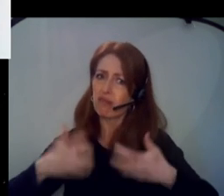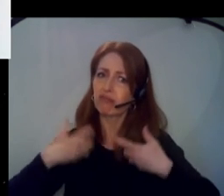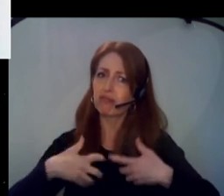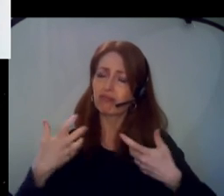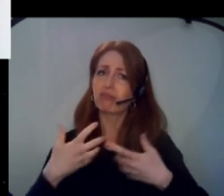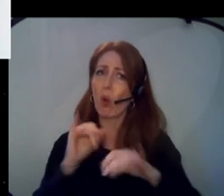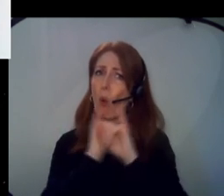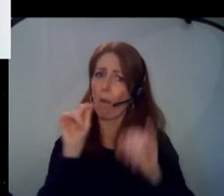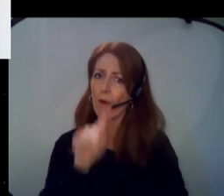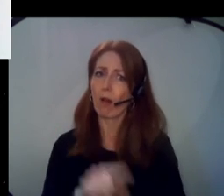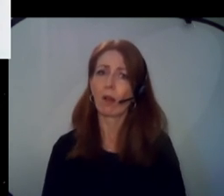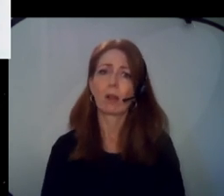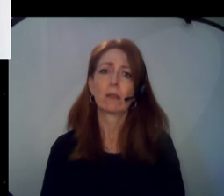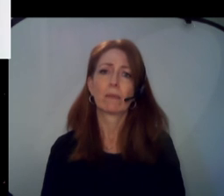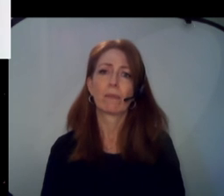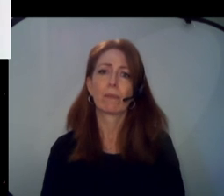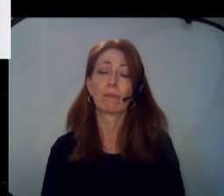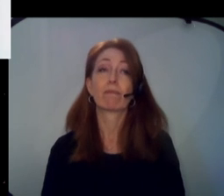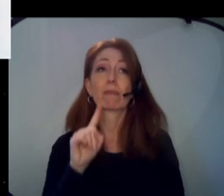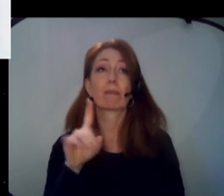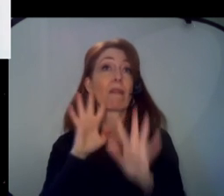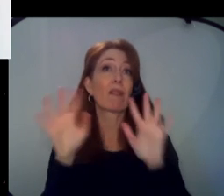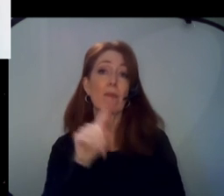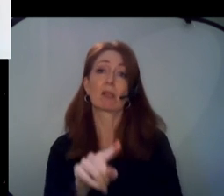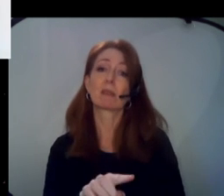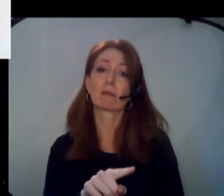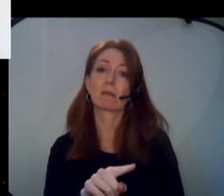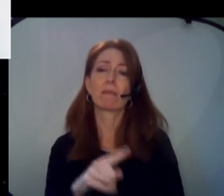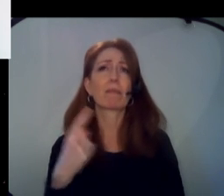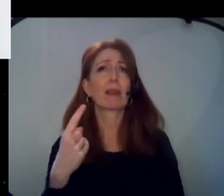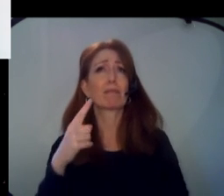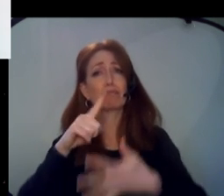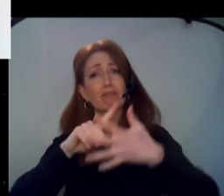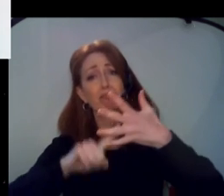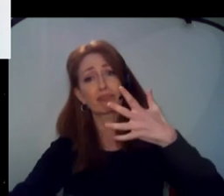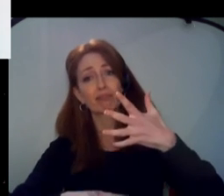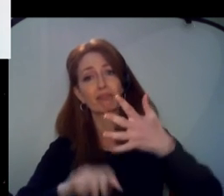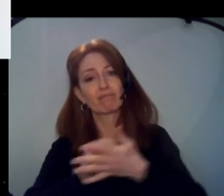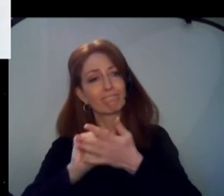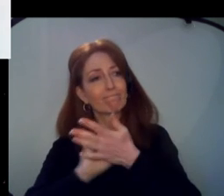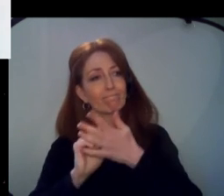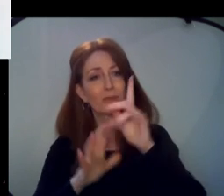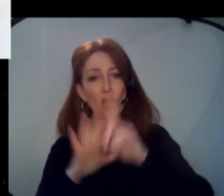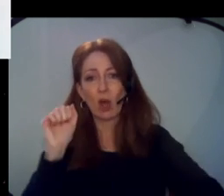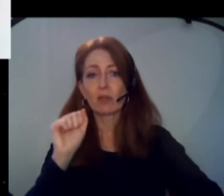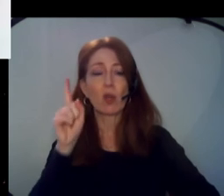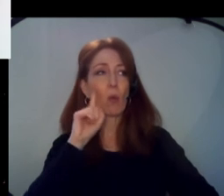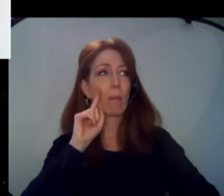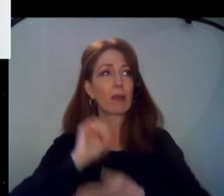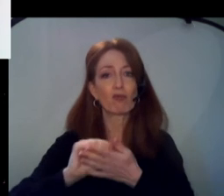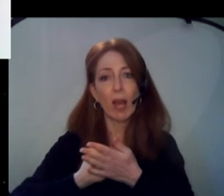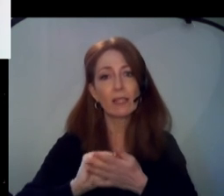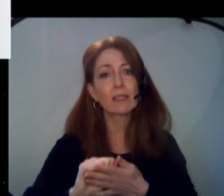this was. And she's kind of more famous one, but there's a whole literary culture of women writing at this time. Some